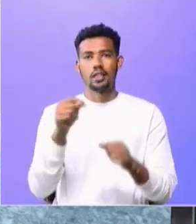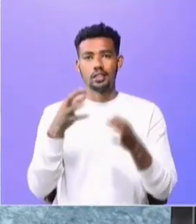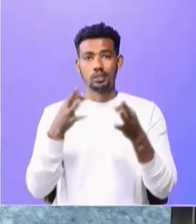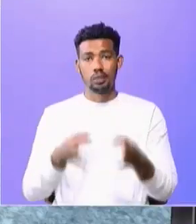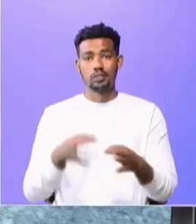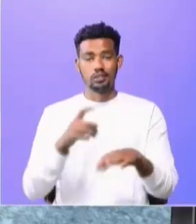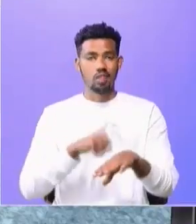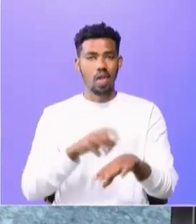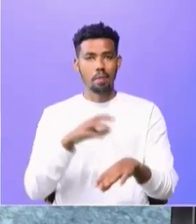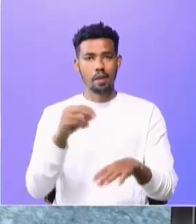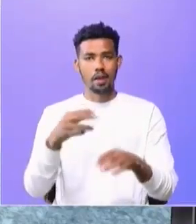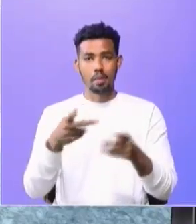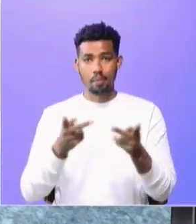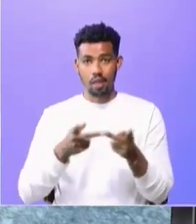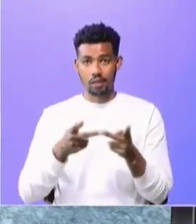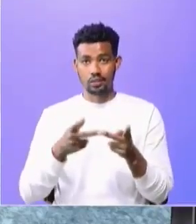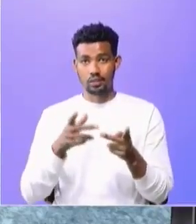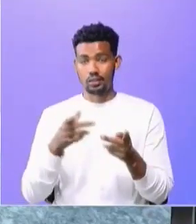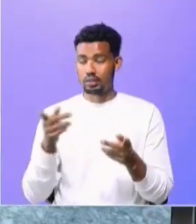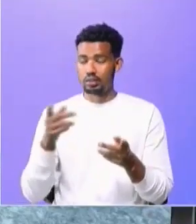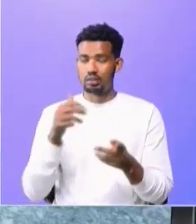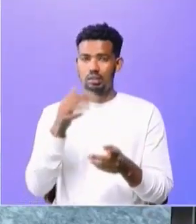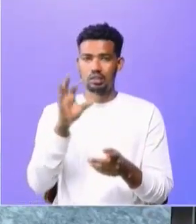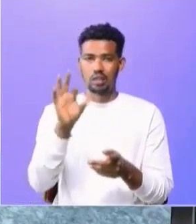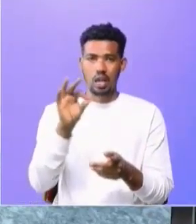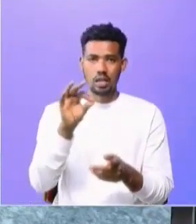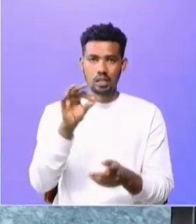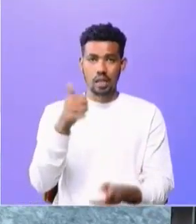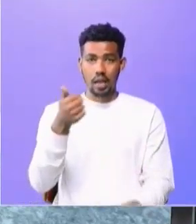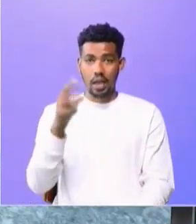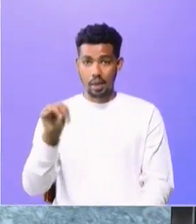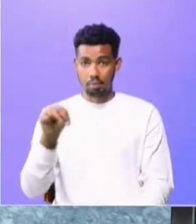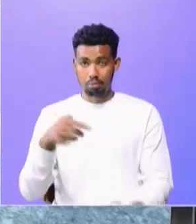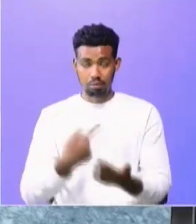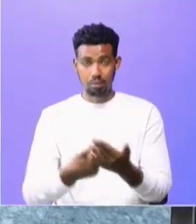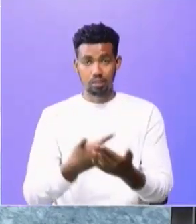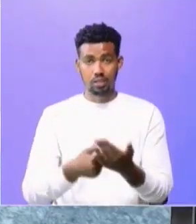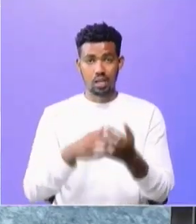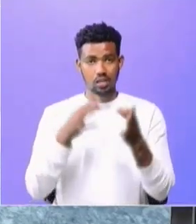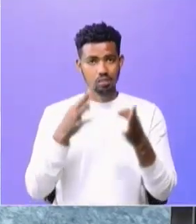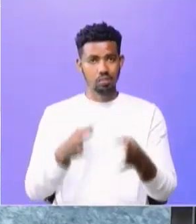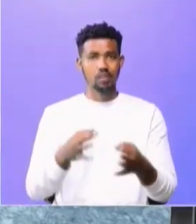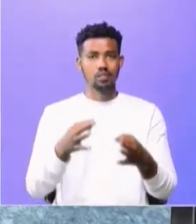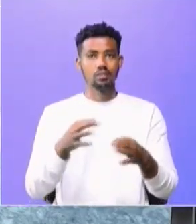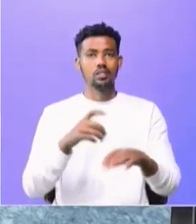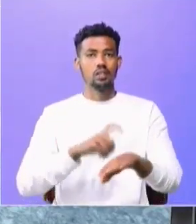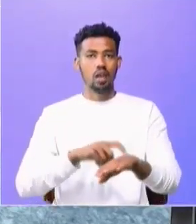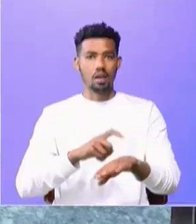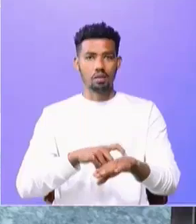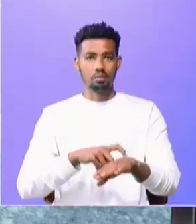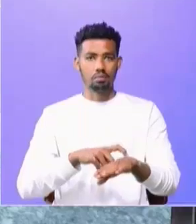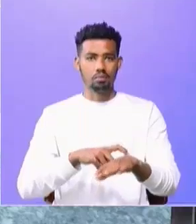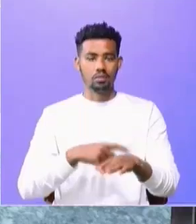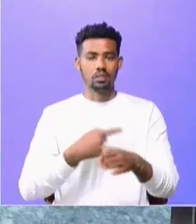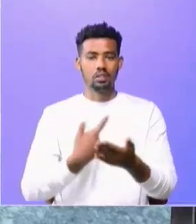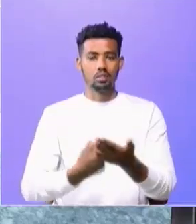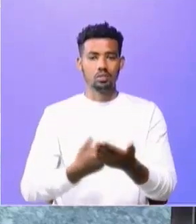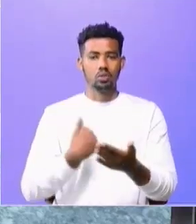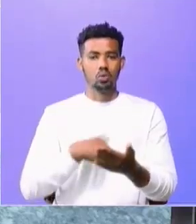time and place. Here is 9 a.m. for specific place. Let us circle